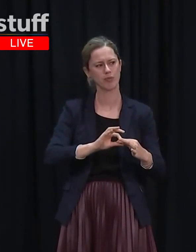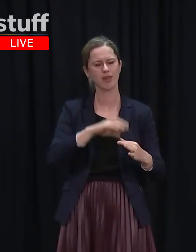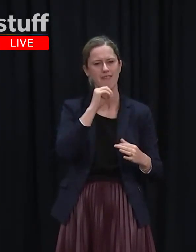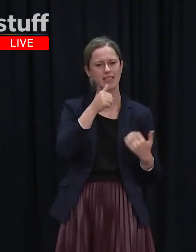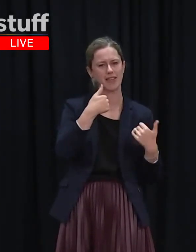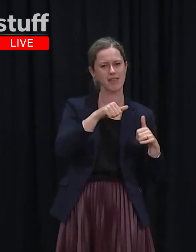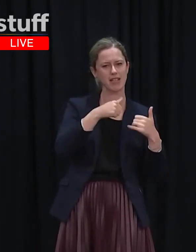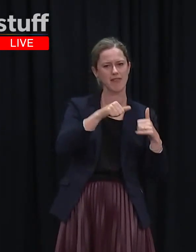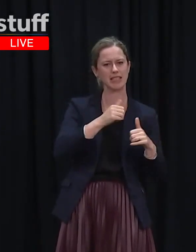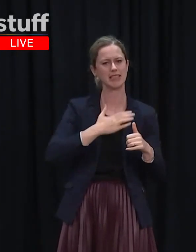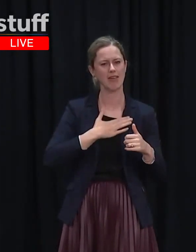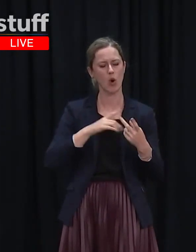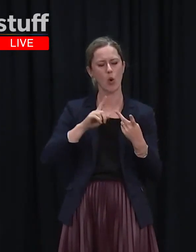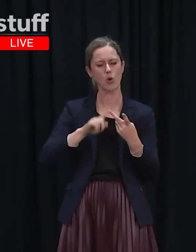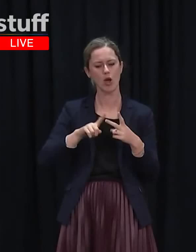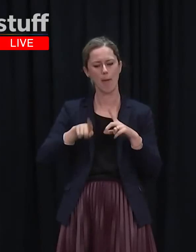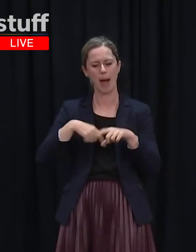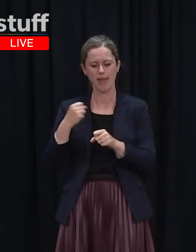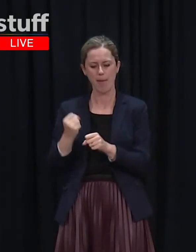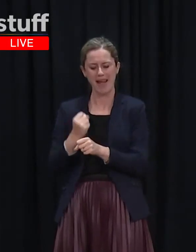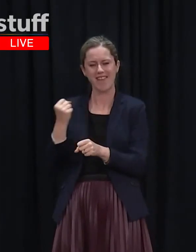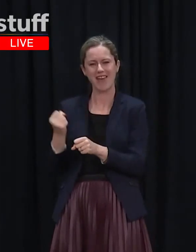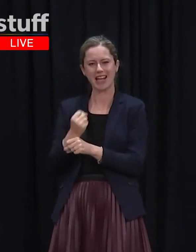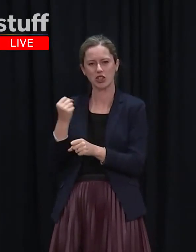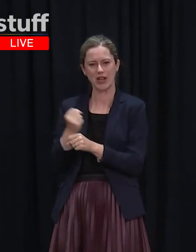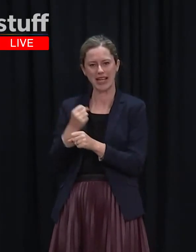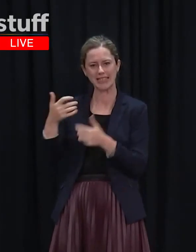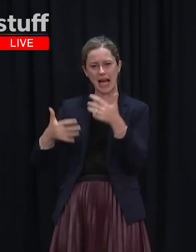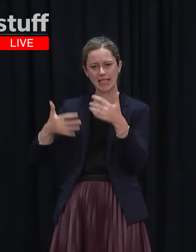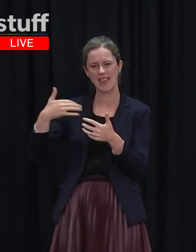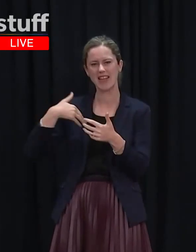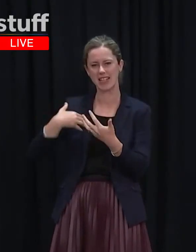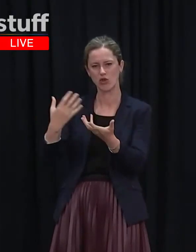efficacy and safety, but it's also the manufacturing data that they